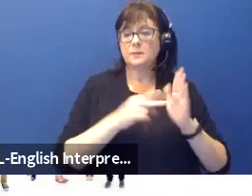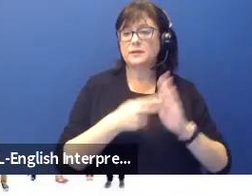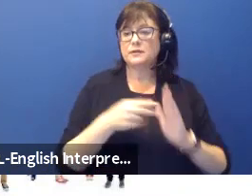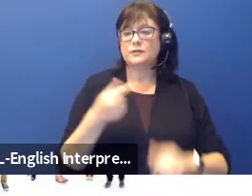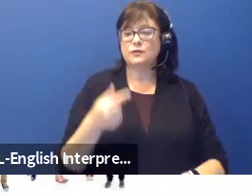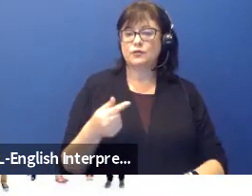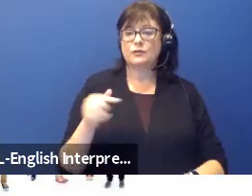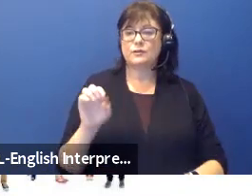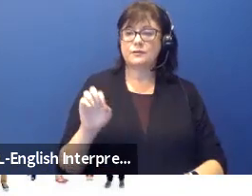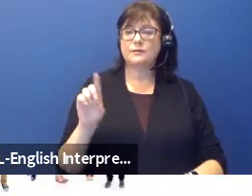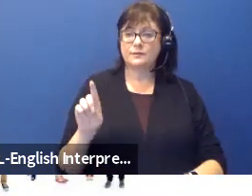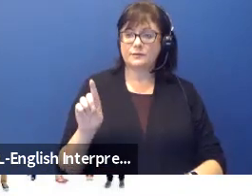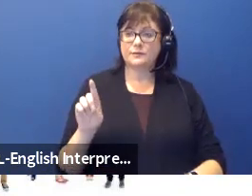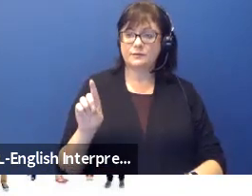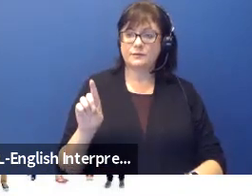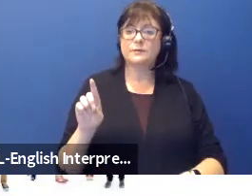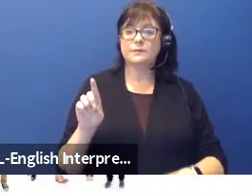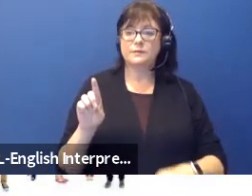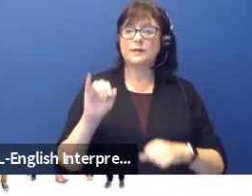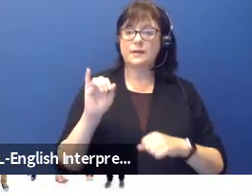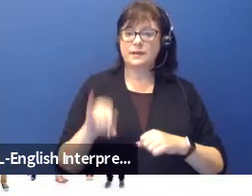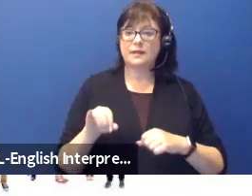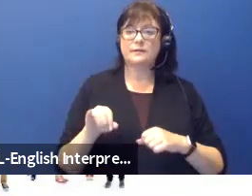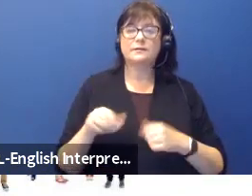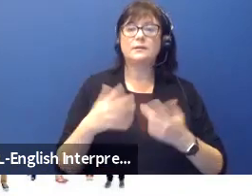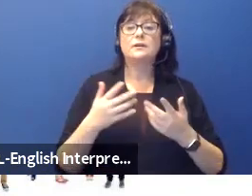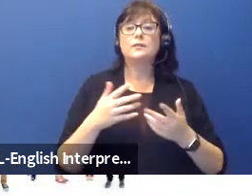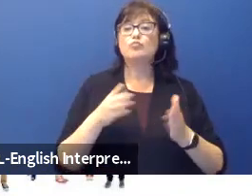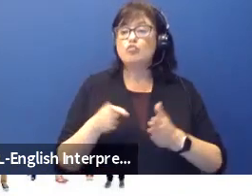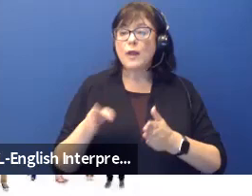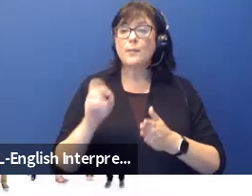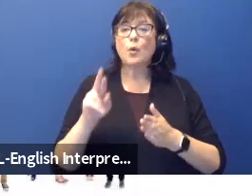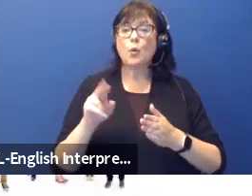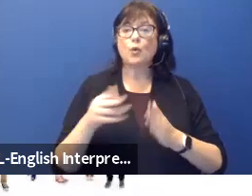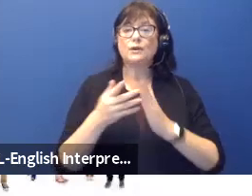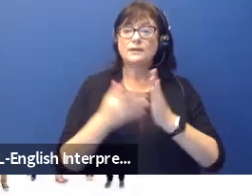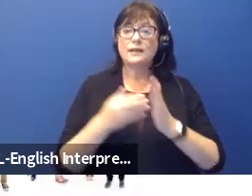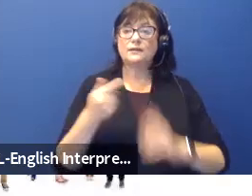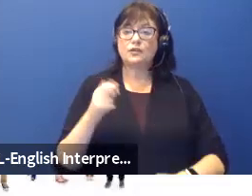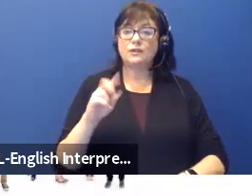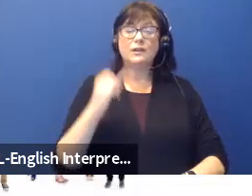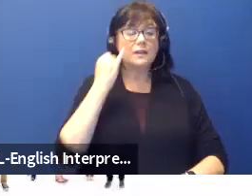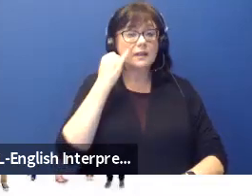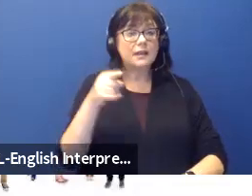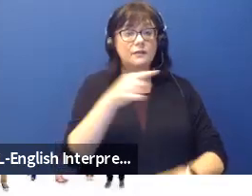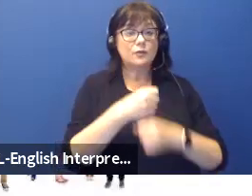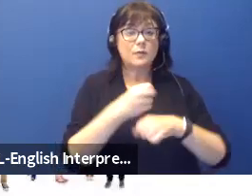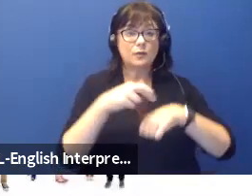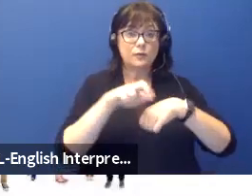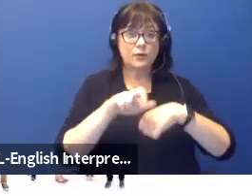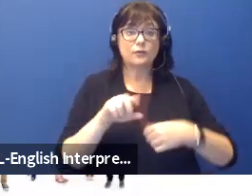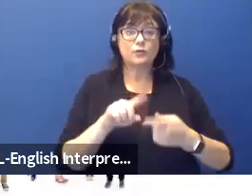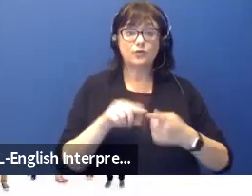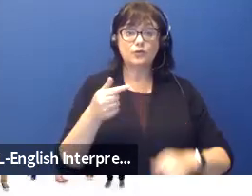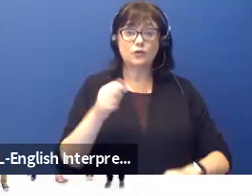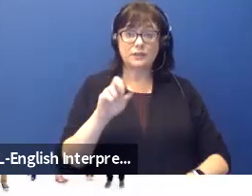doesn't distinguish which, it's just the GED. So you may refer somebody to the GED, another organization that does